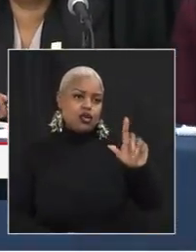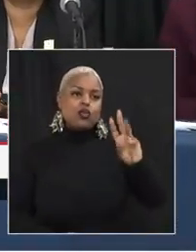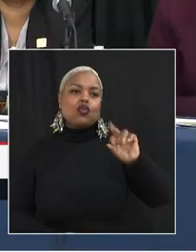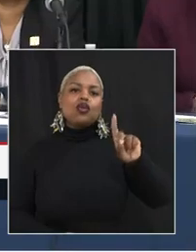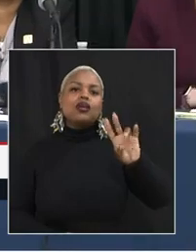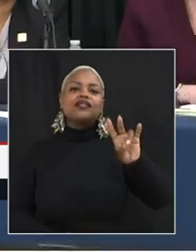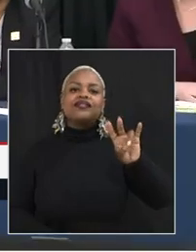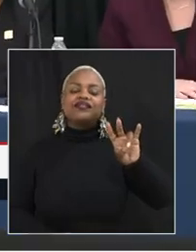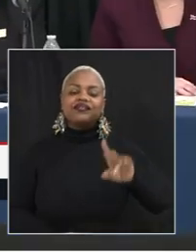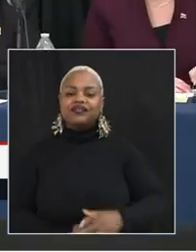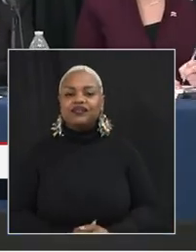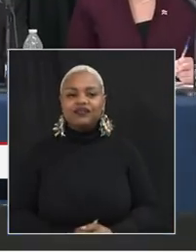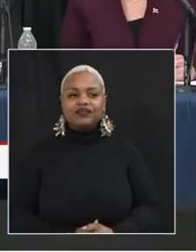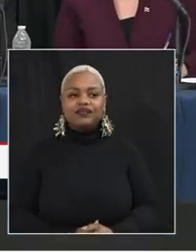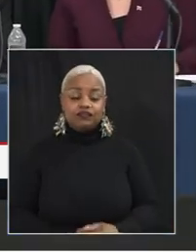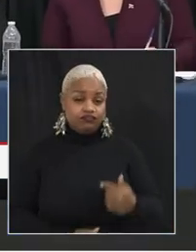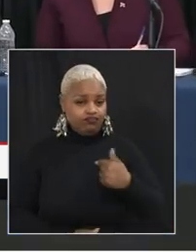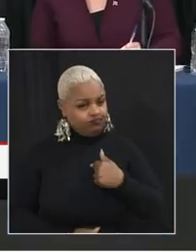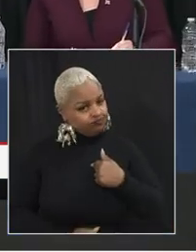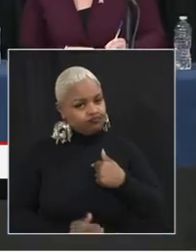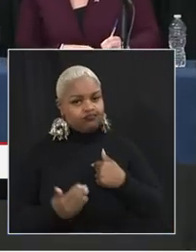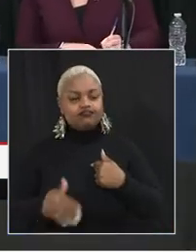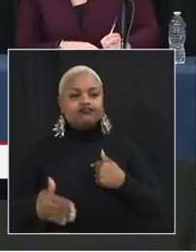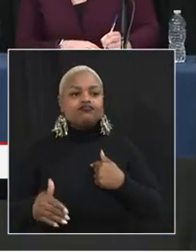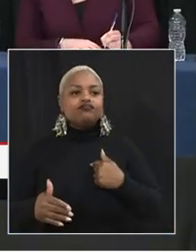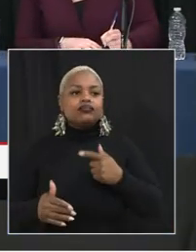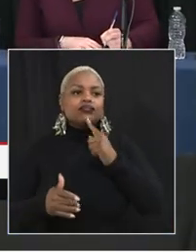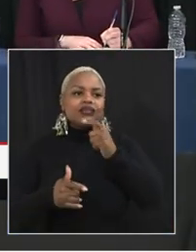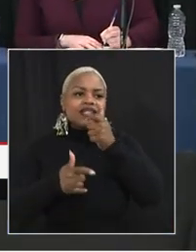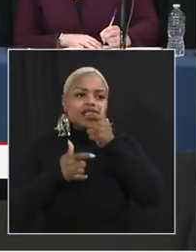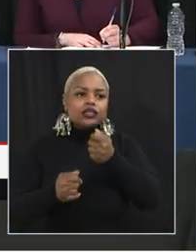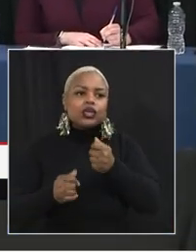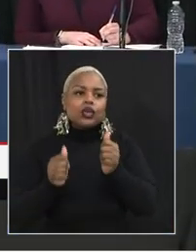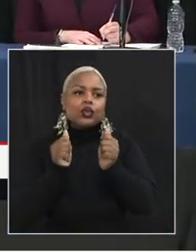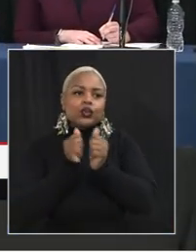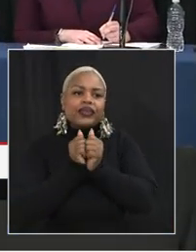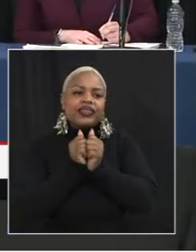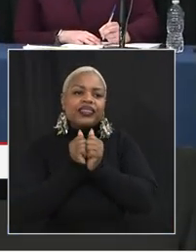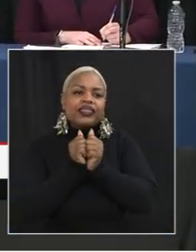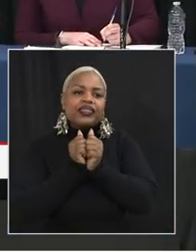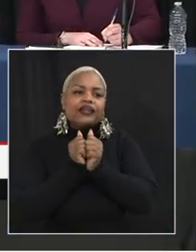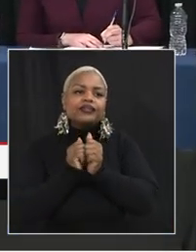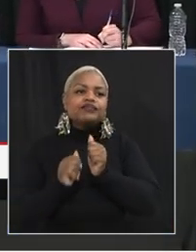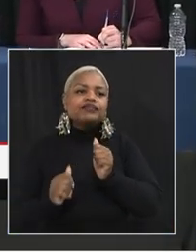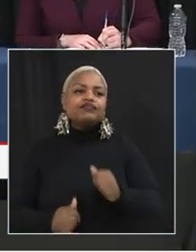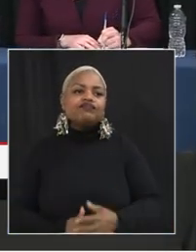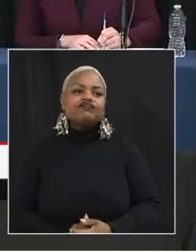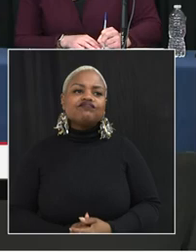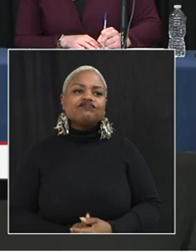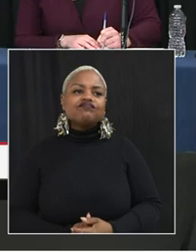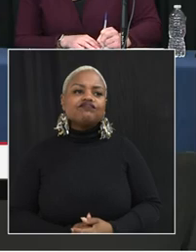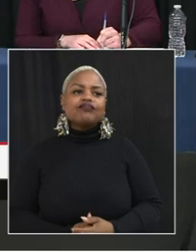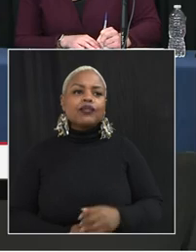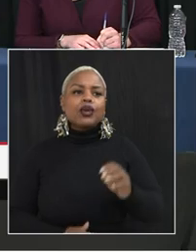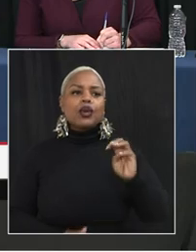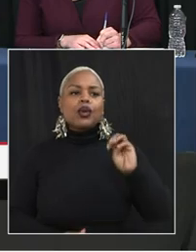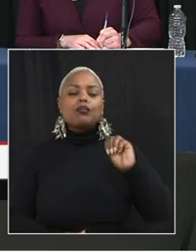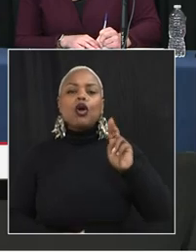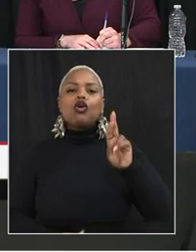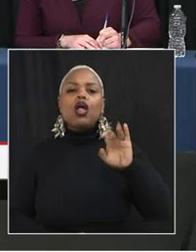in the murals around Washington, D.C. And I'm noticing